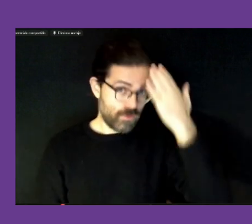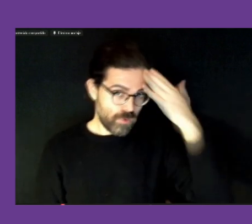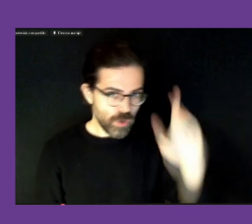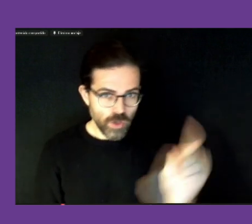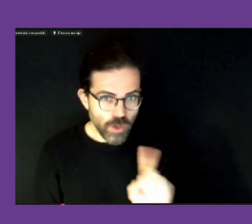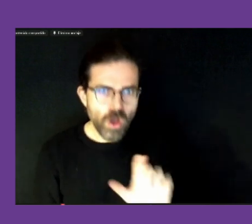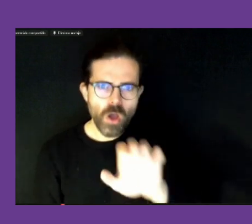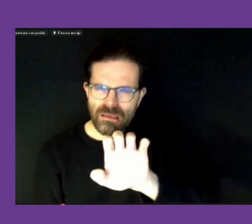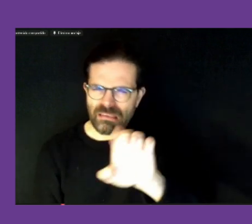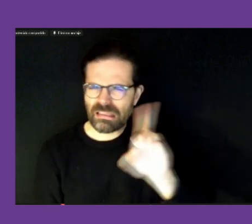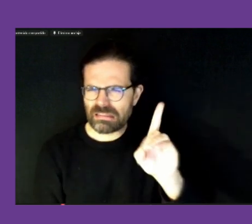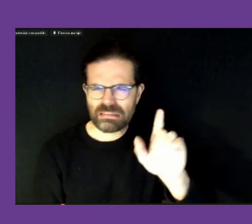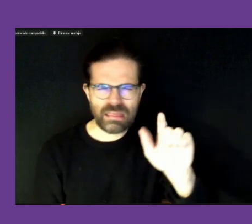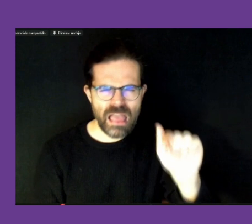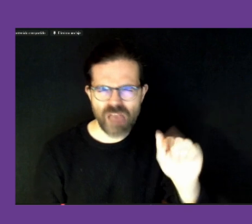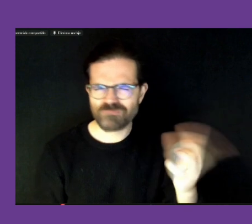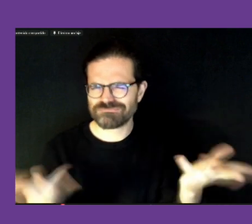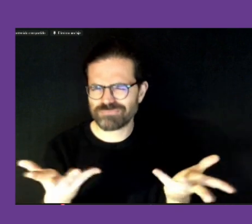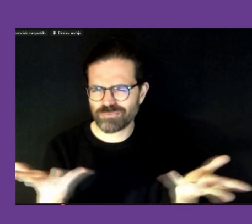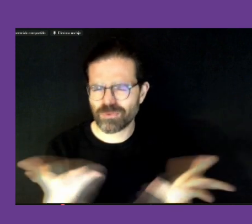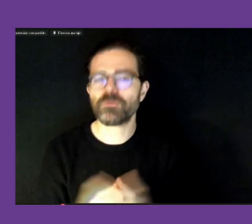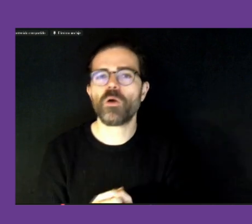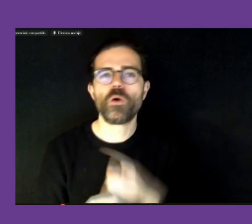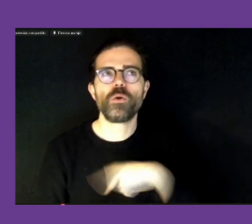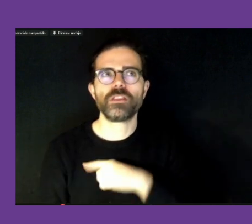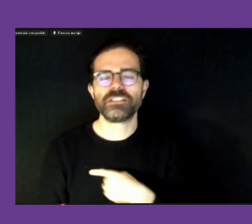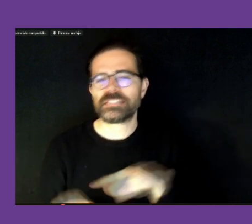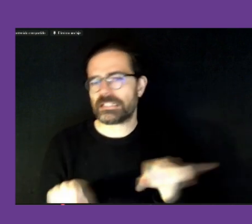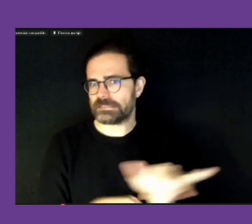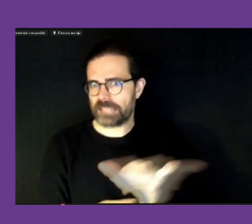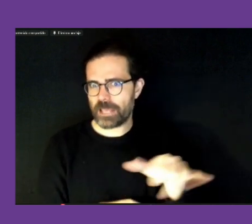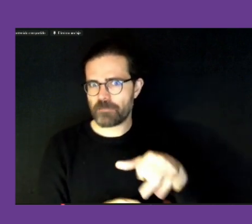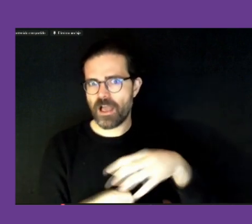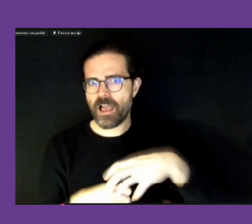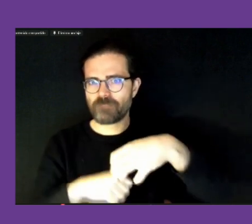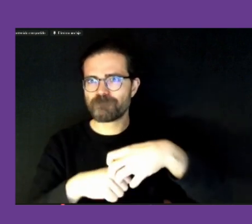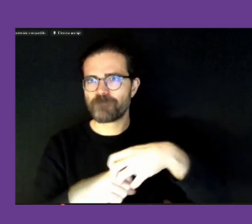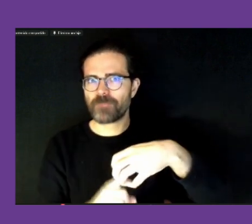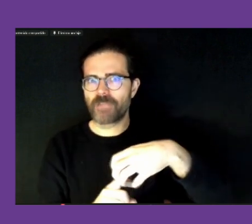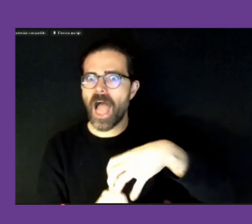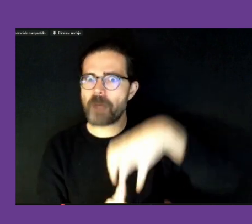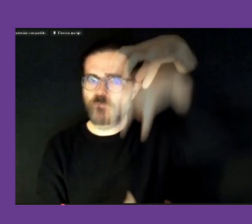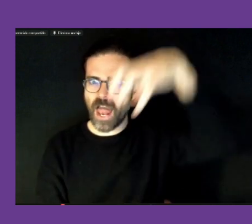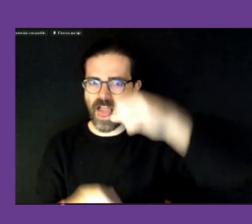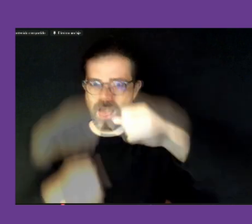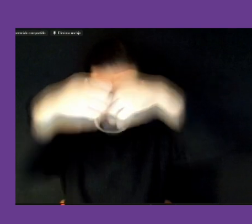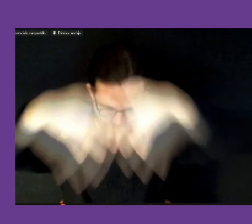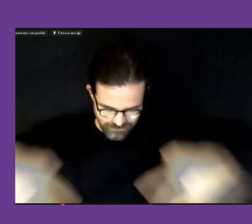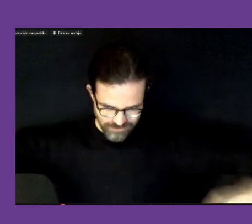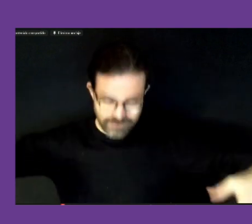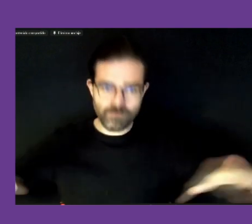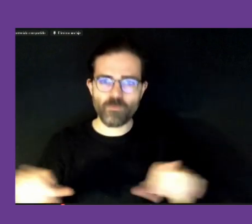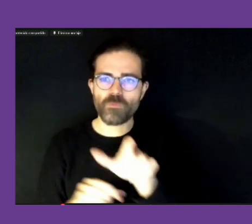umbrella organization, an organization of organizations representing persons with disabilities at European level.